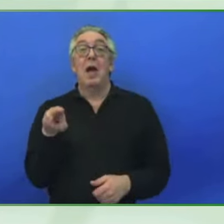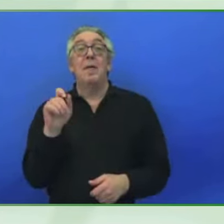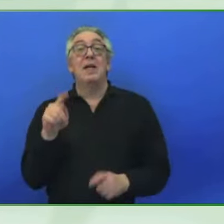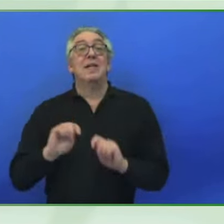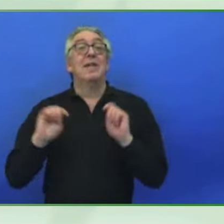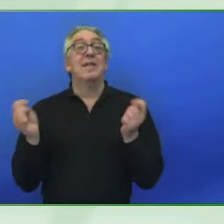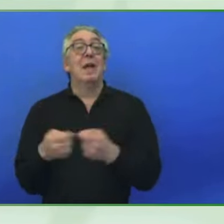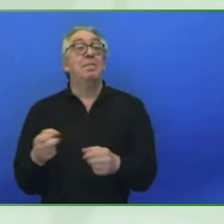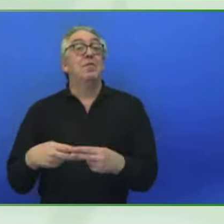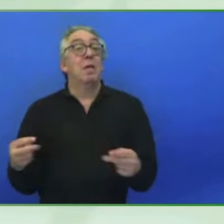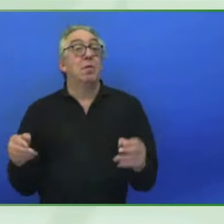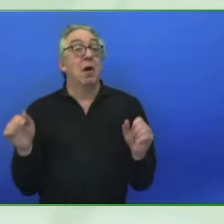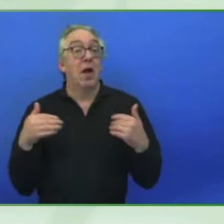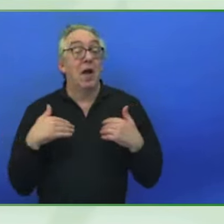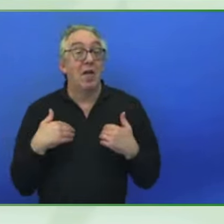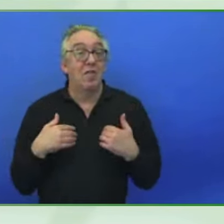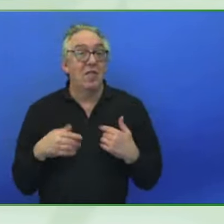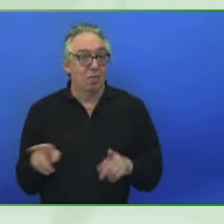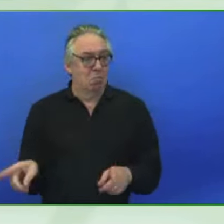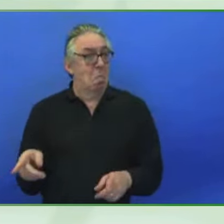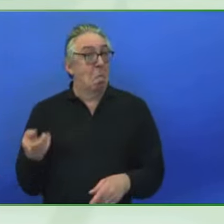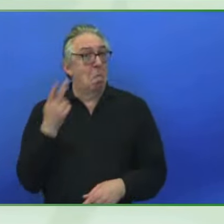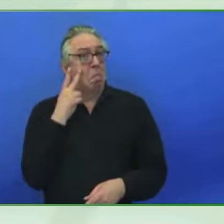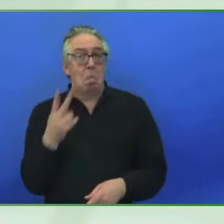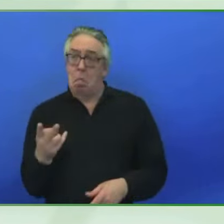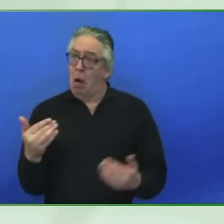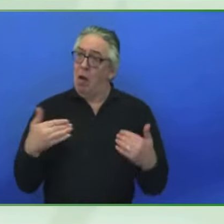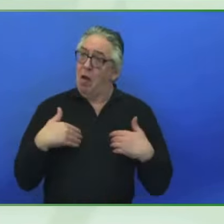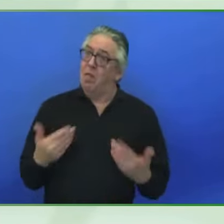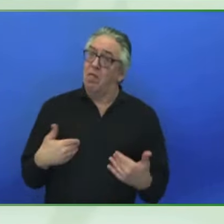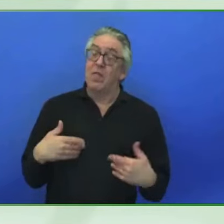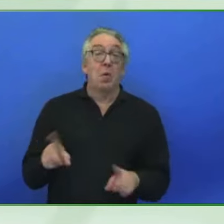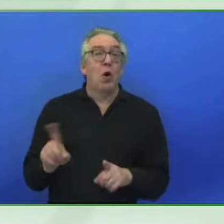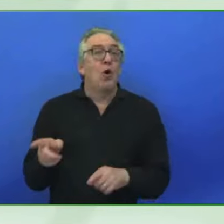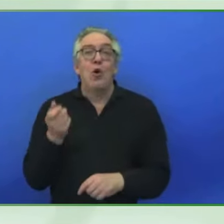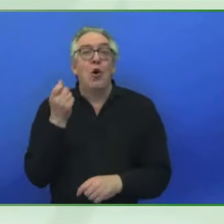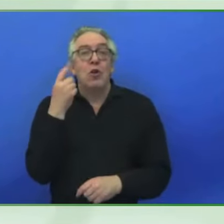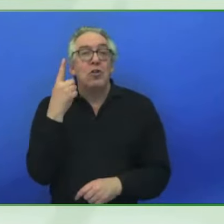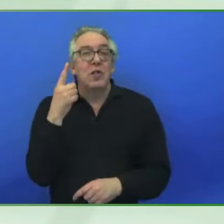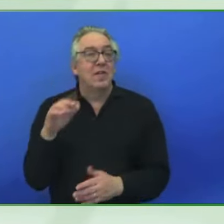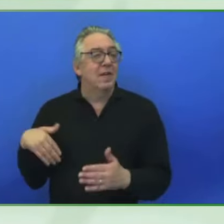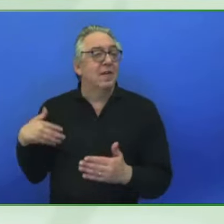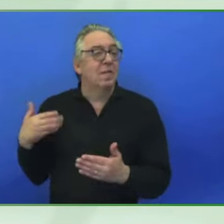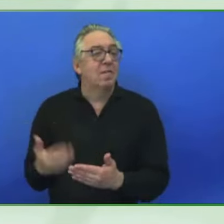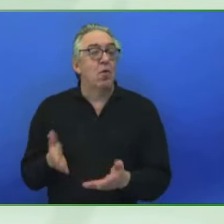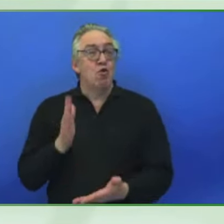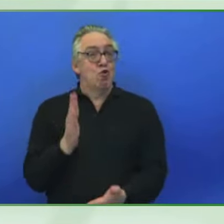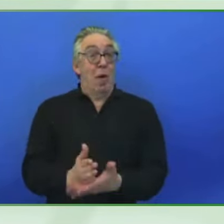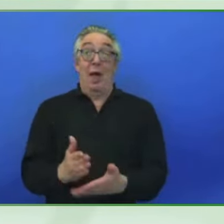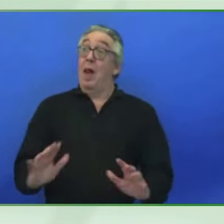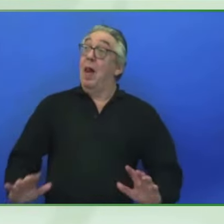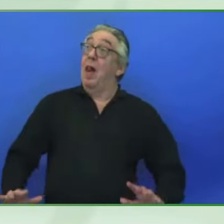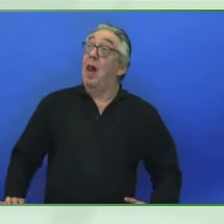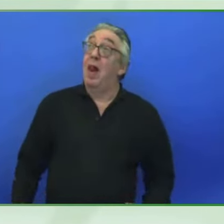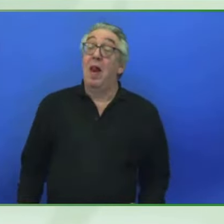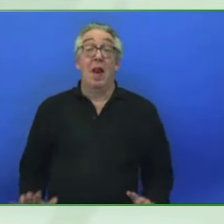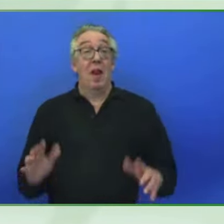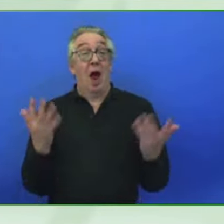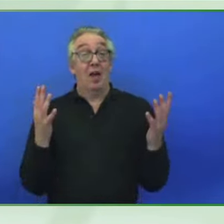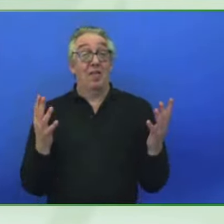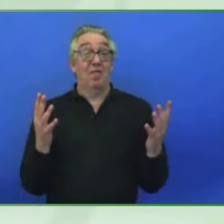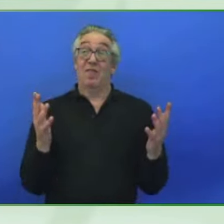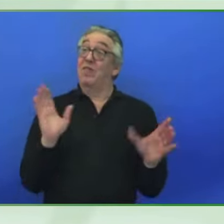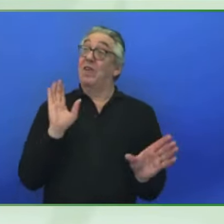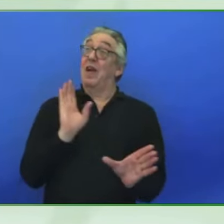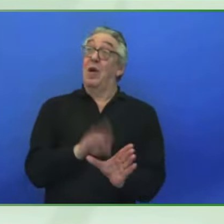the journey for real life inclusive experiences on those, in that technology. Every time you open